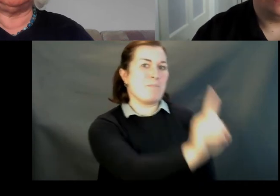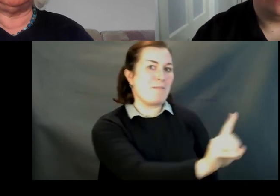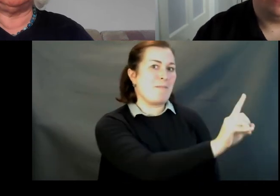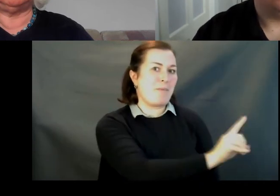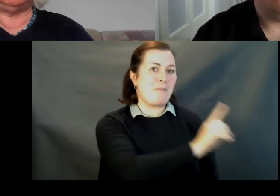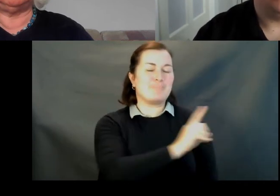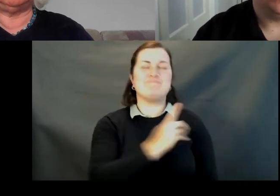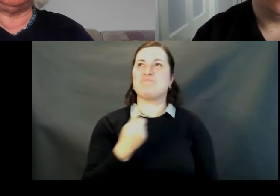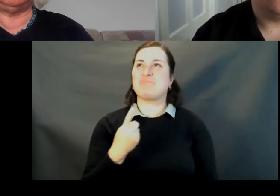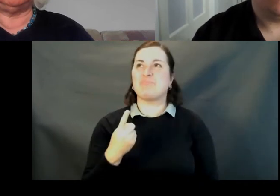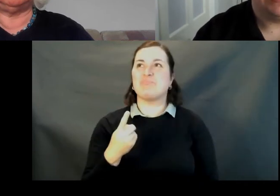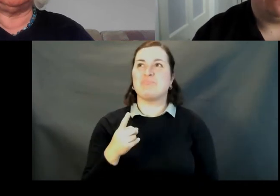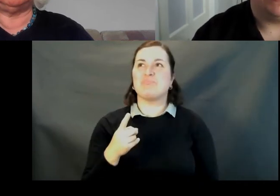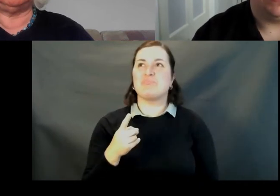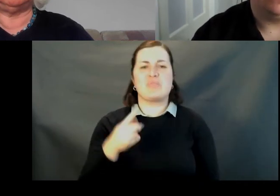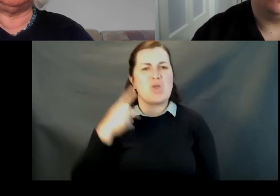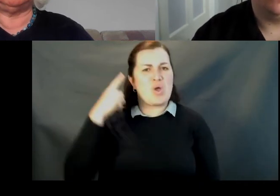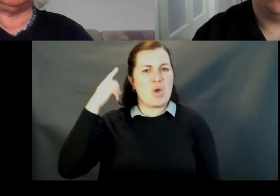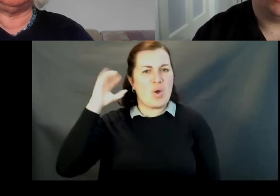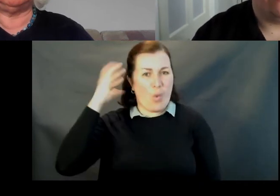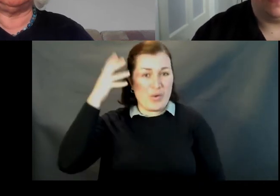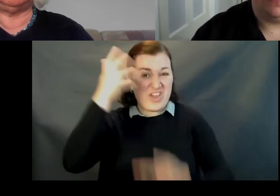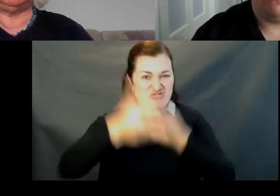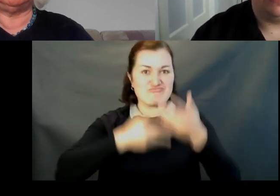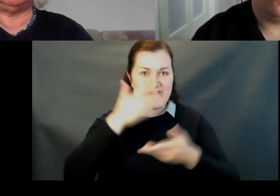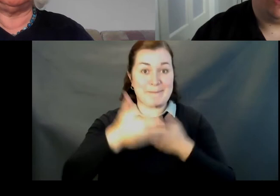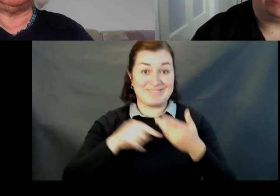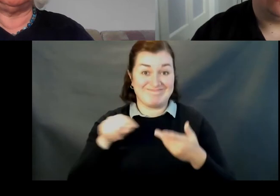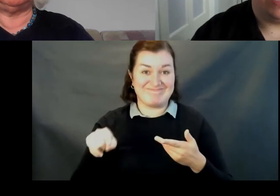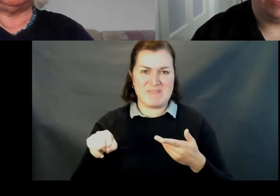widely available on every single performance at a theatre. So